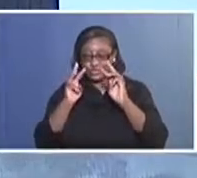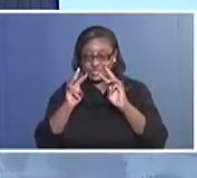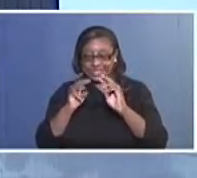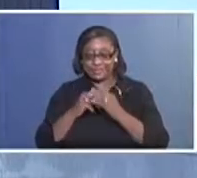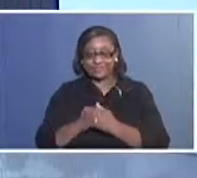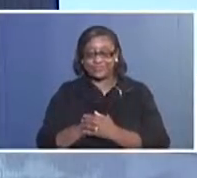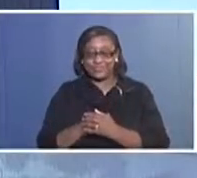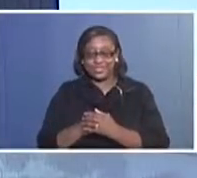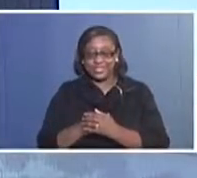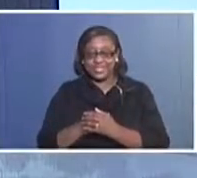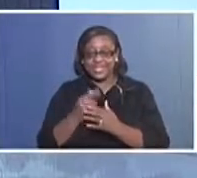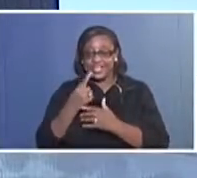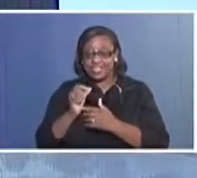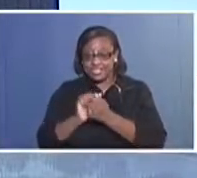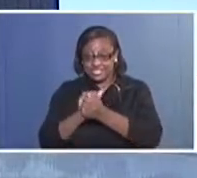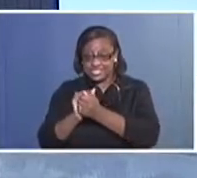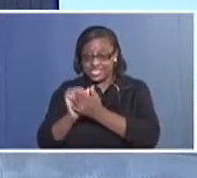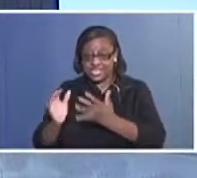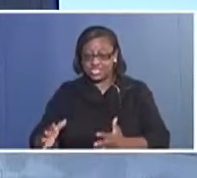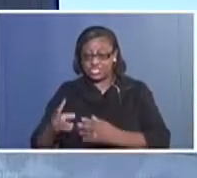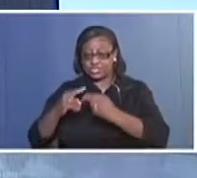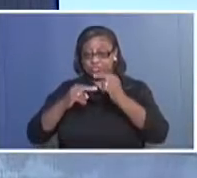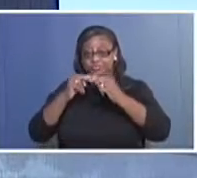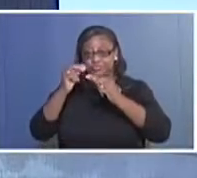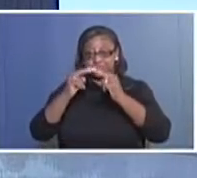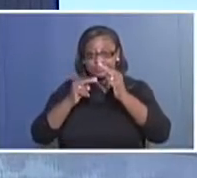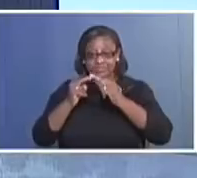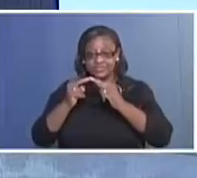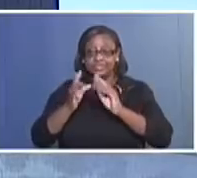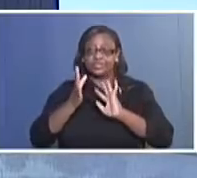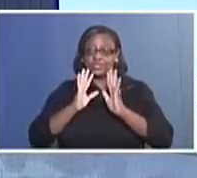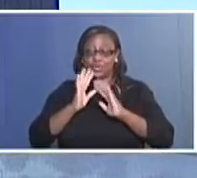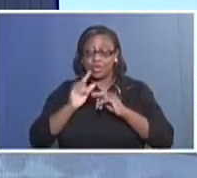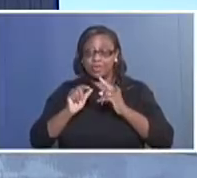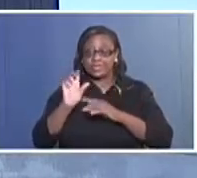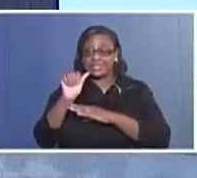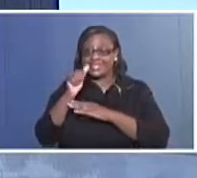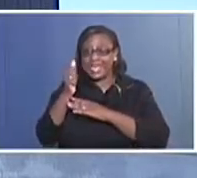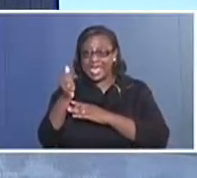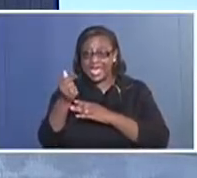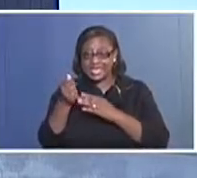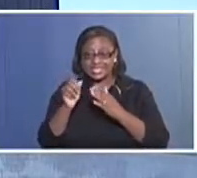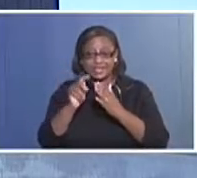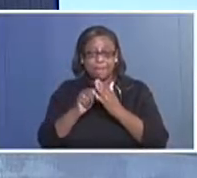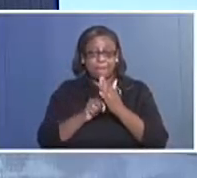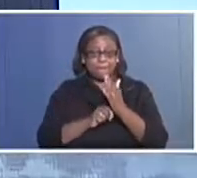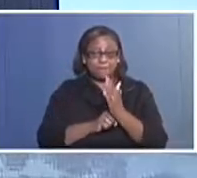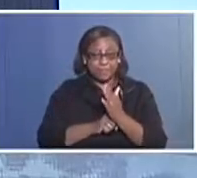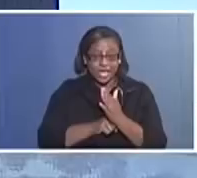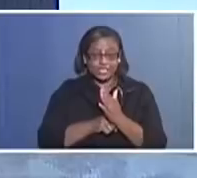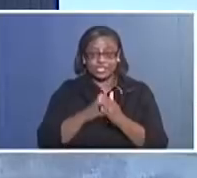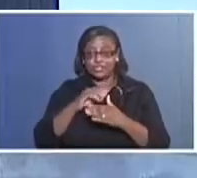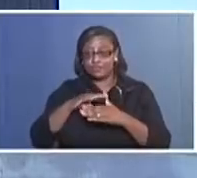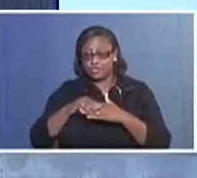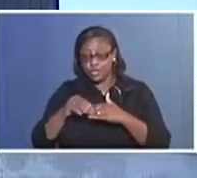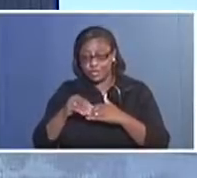The Disaster Reconstruction Authority chaired today assessing tens of millions of dollars in contracts issued under the